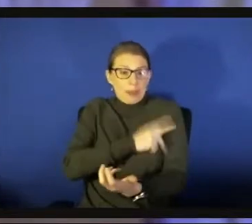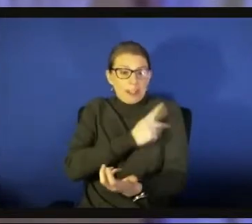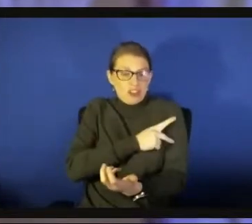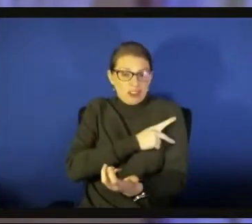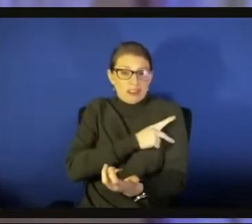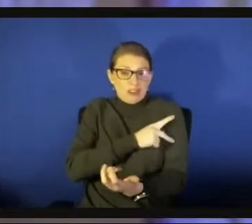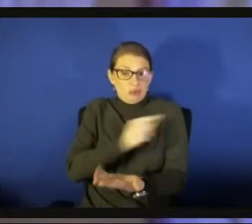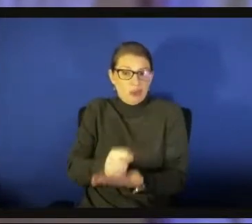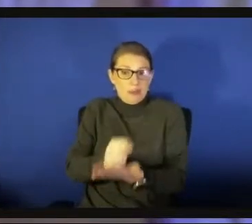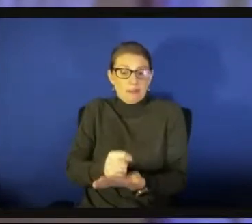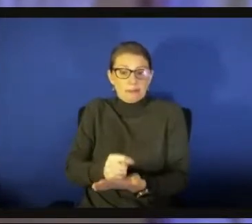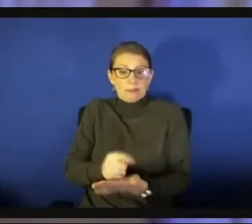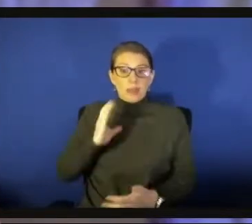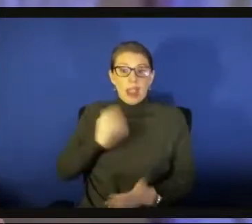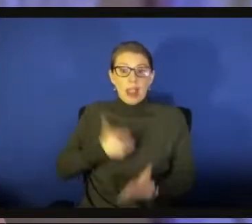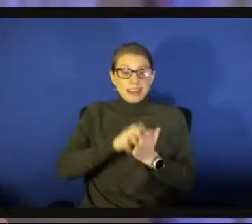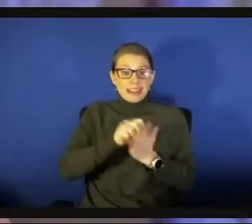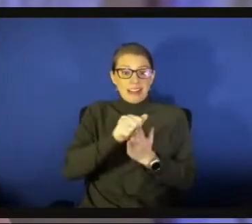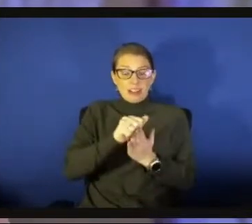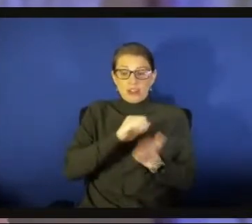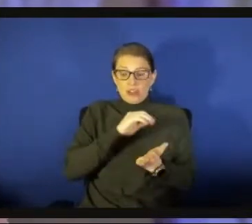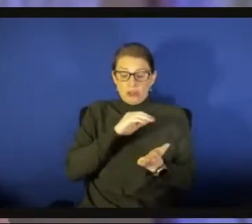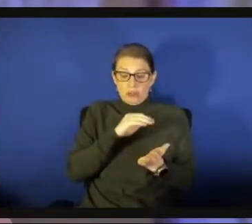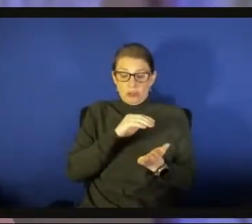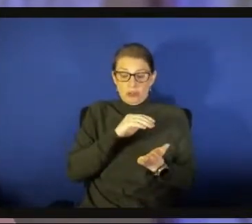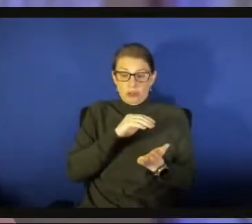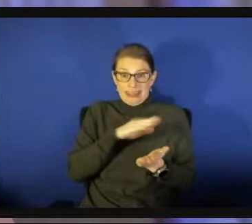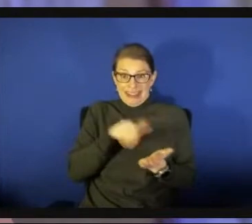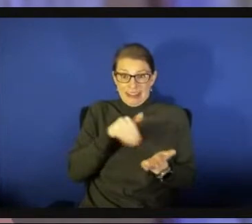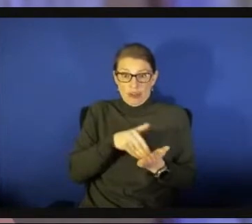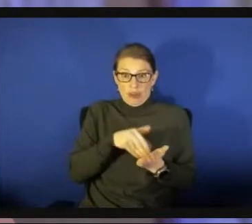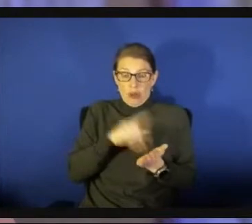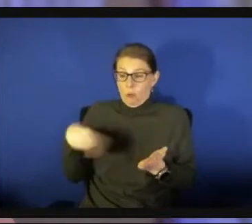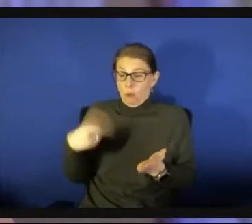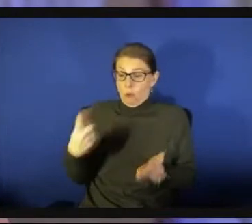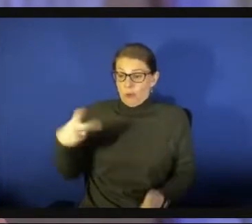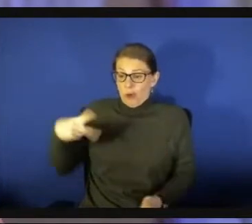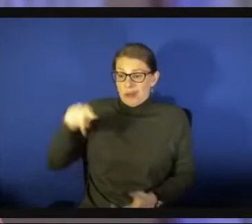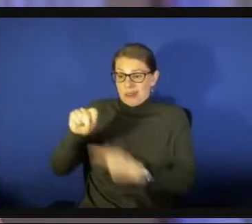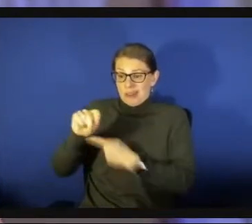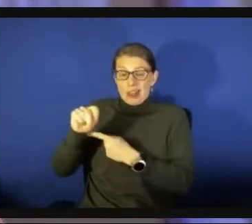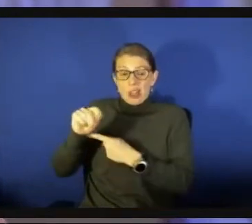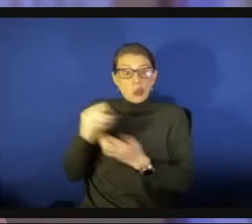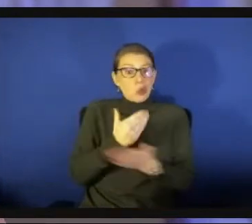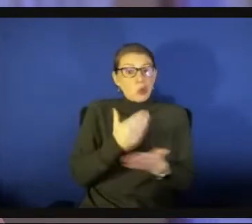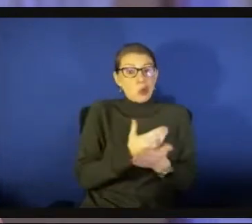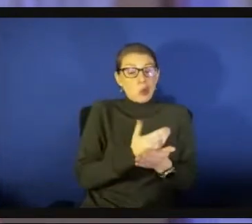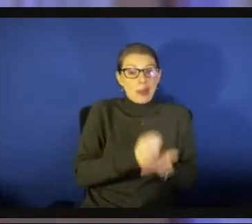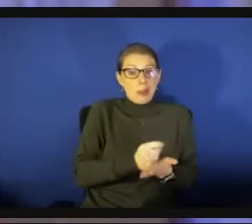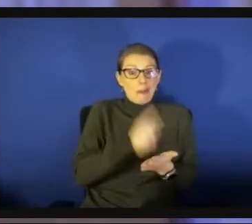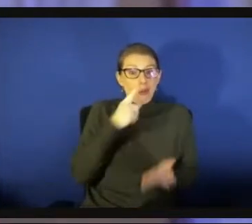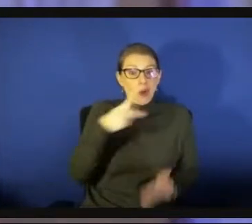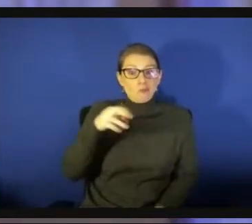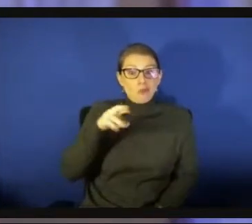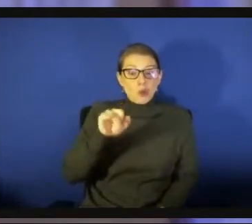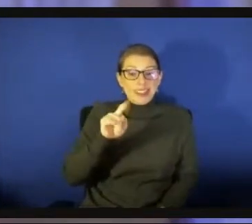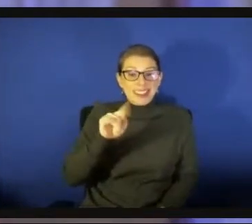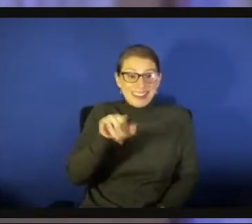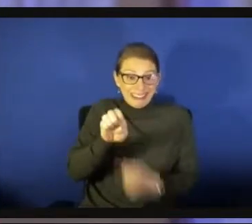we will have the only proton therapy program in this area. We have brachytherapy for prostate cancer that's not offered by other